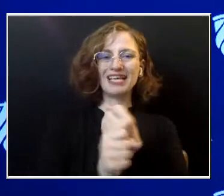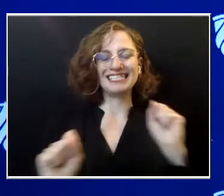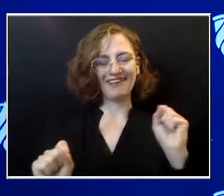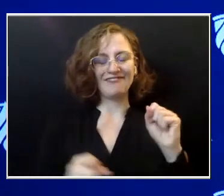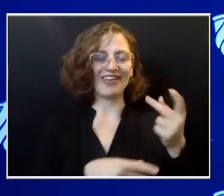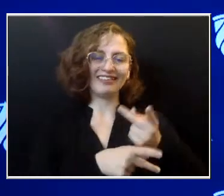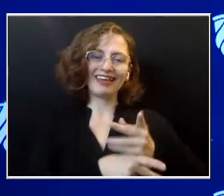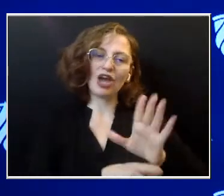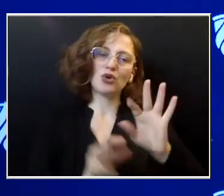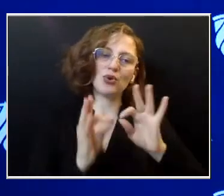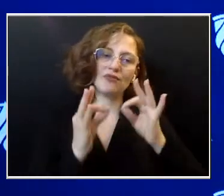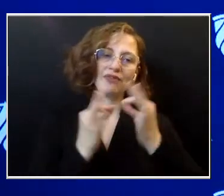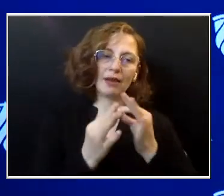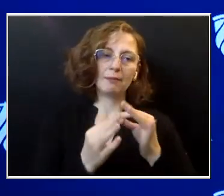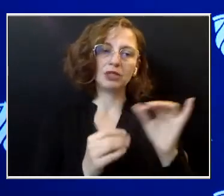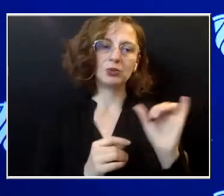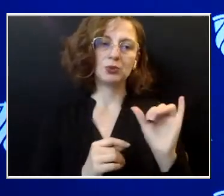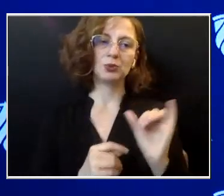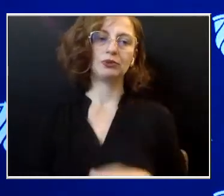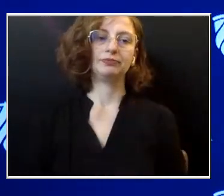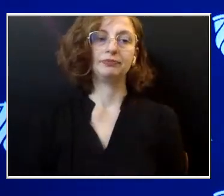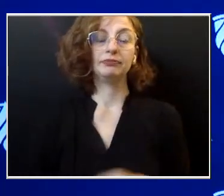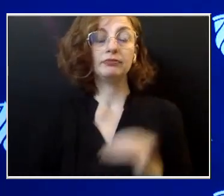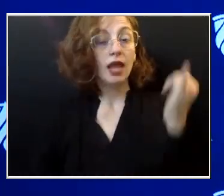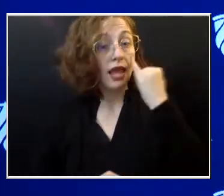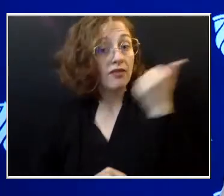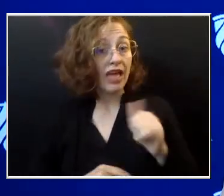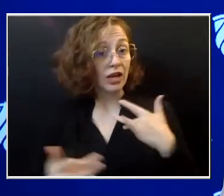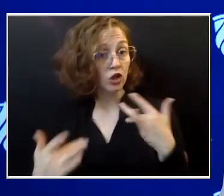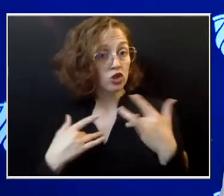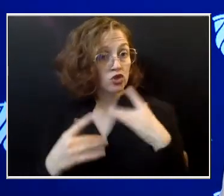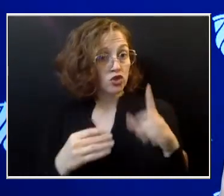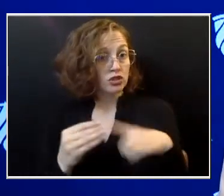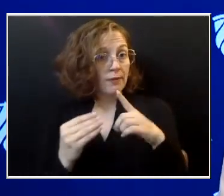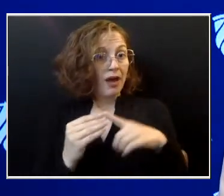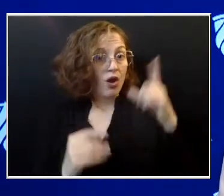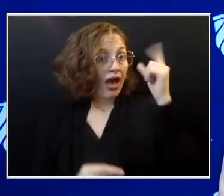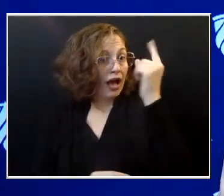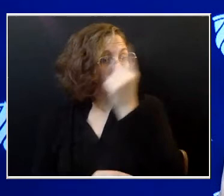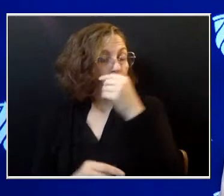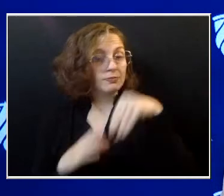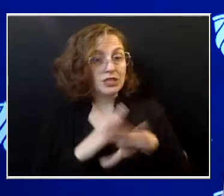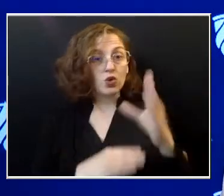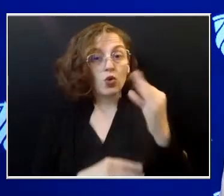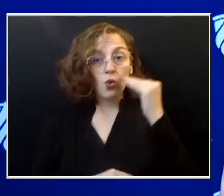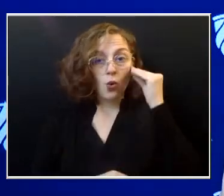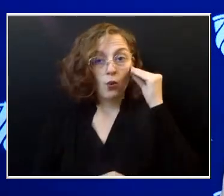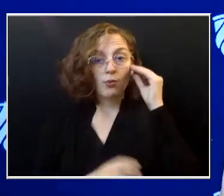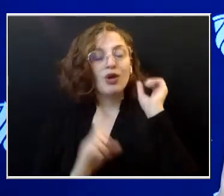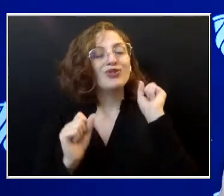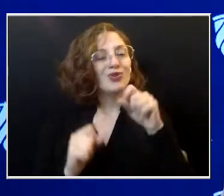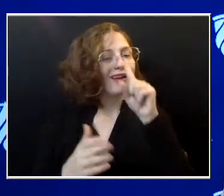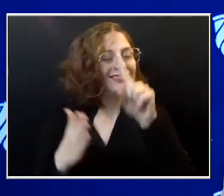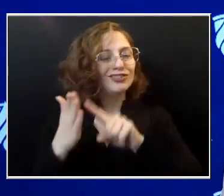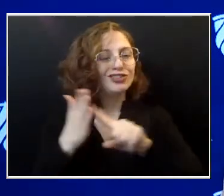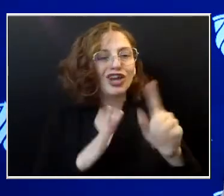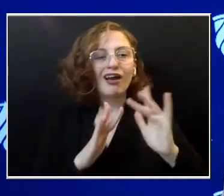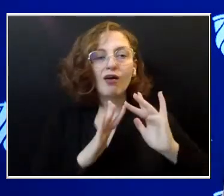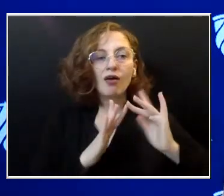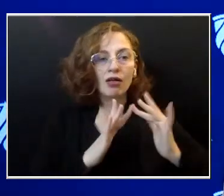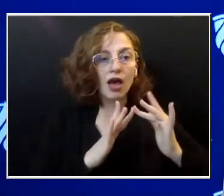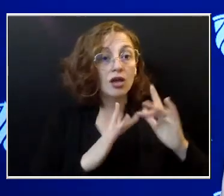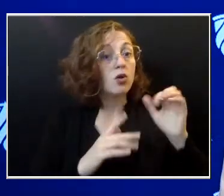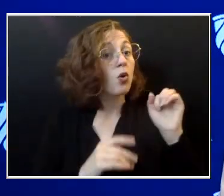think that you have concerns about eye drops in your home, you can either look online or even just take those eye drops to your